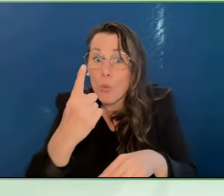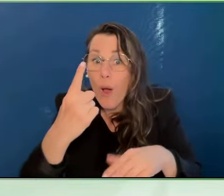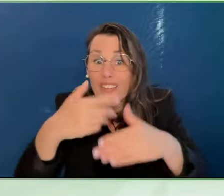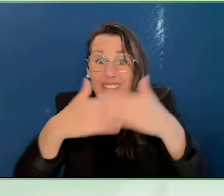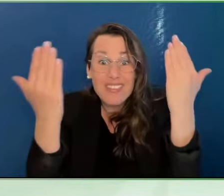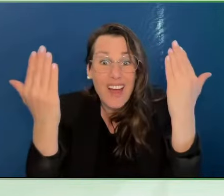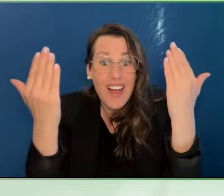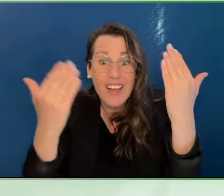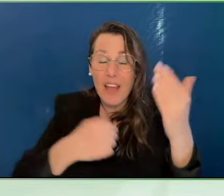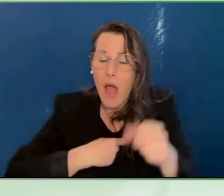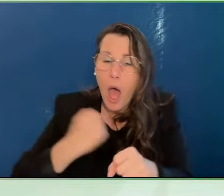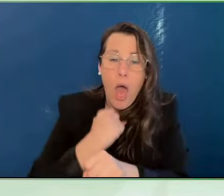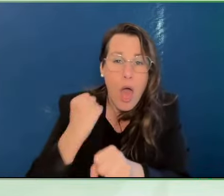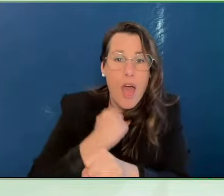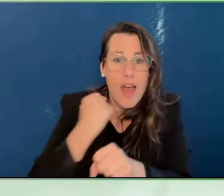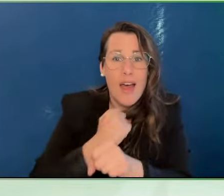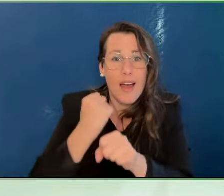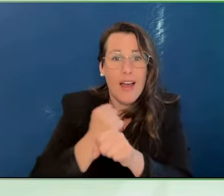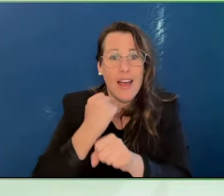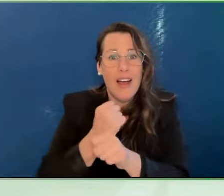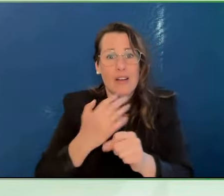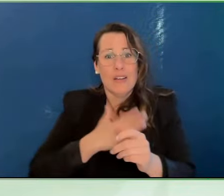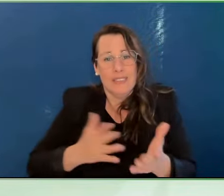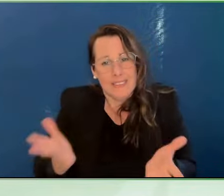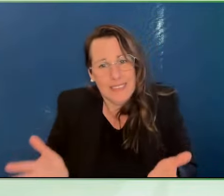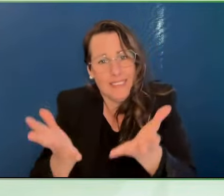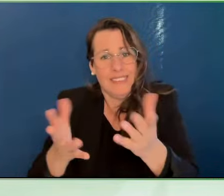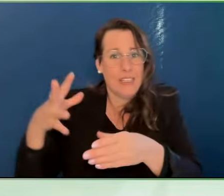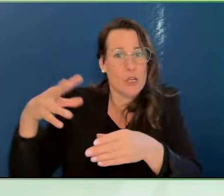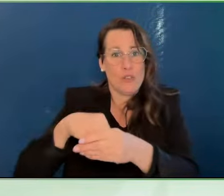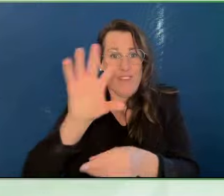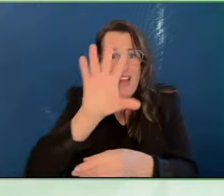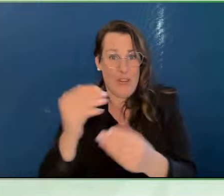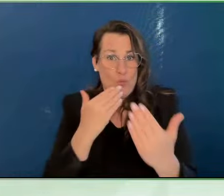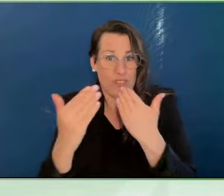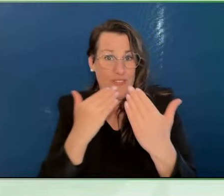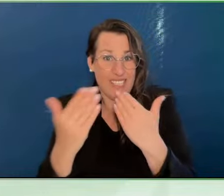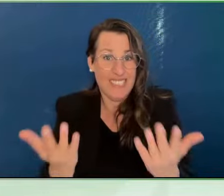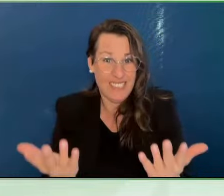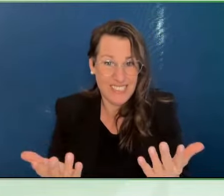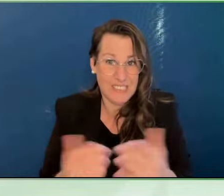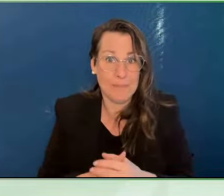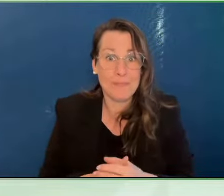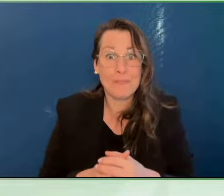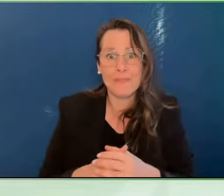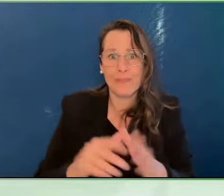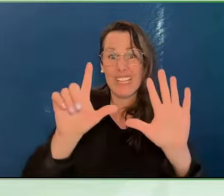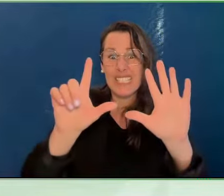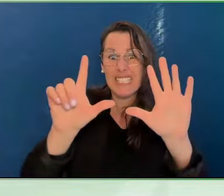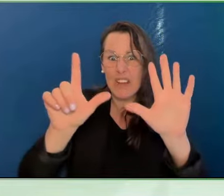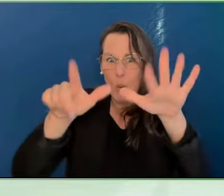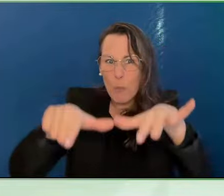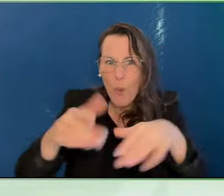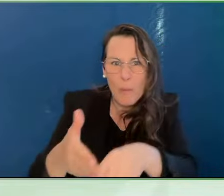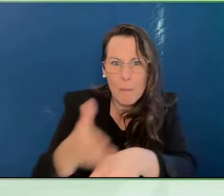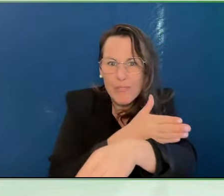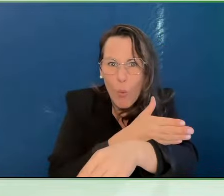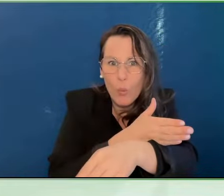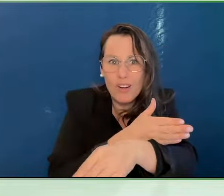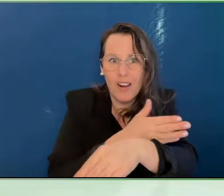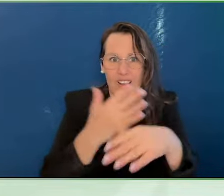money services, and really to help them make their products inclusive by connecting them to the right people, giving them